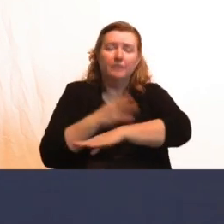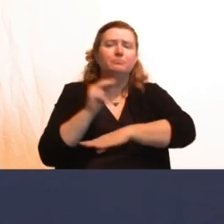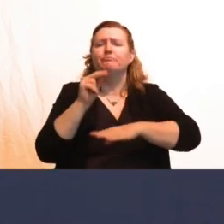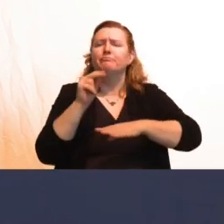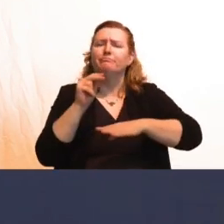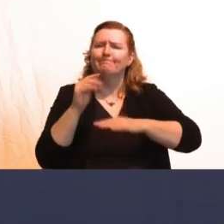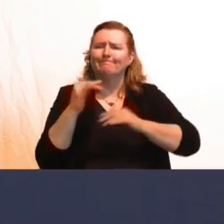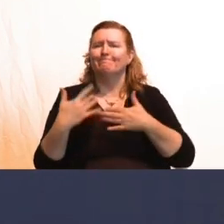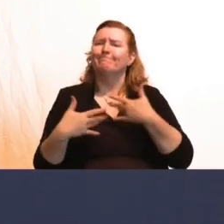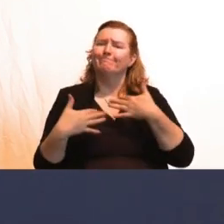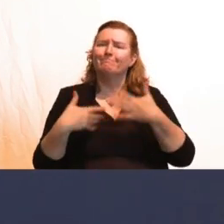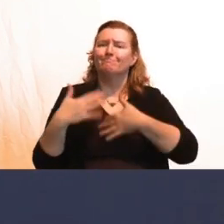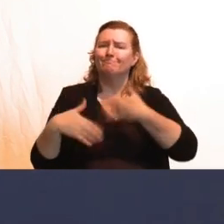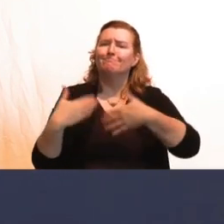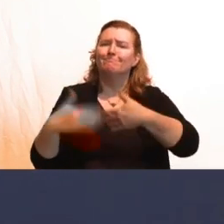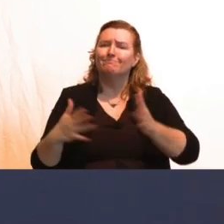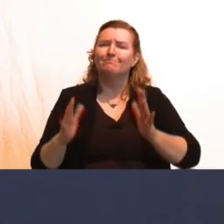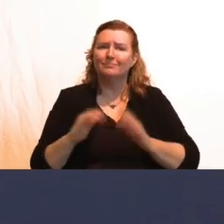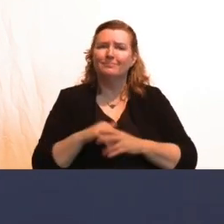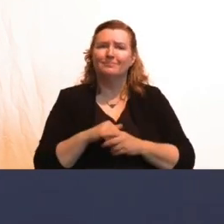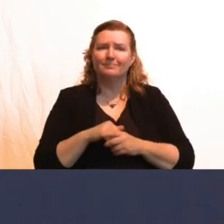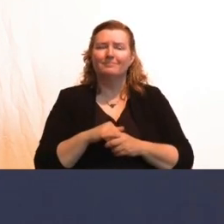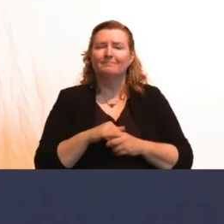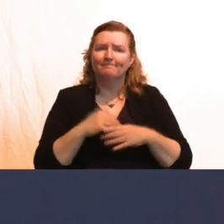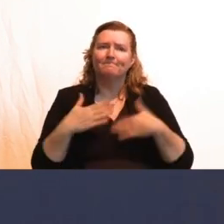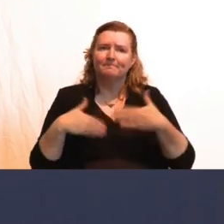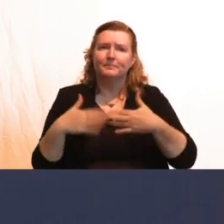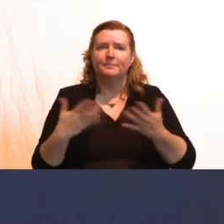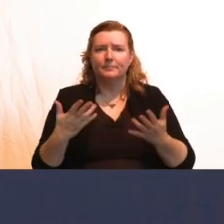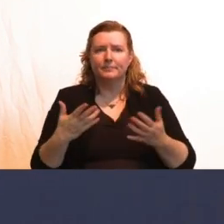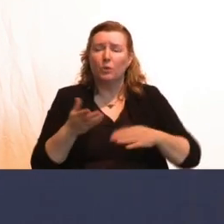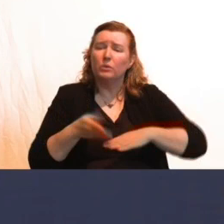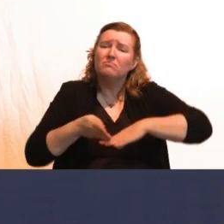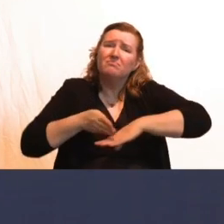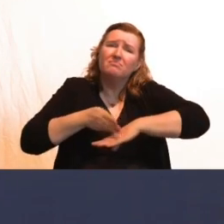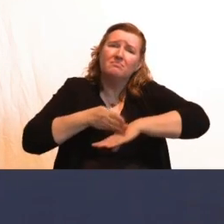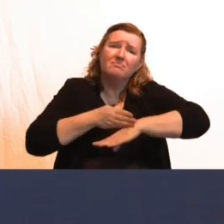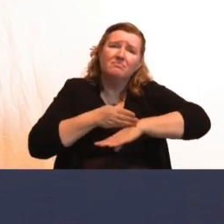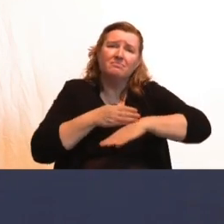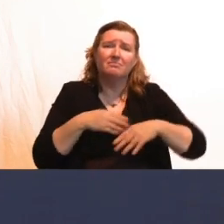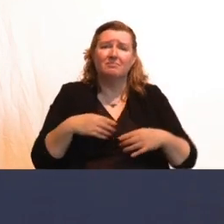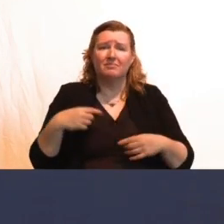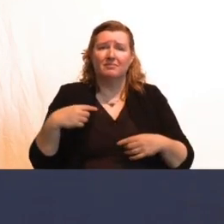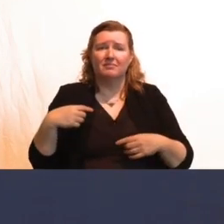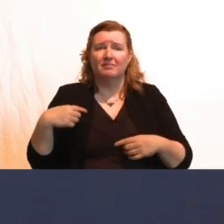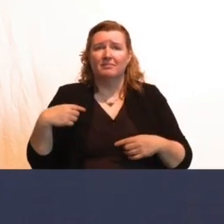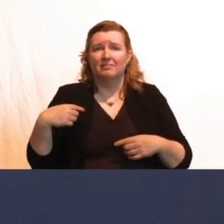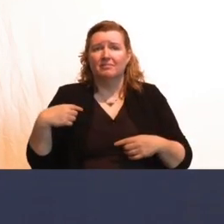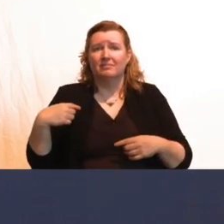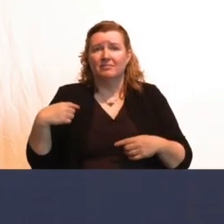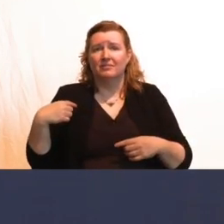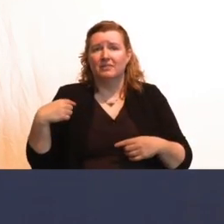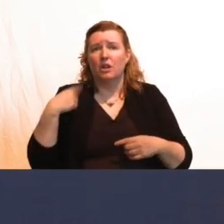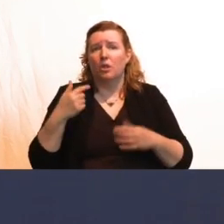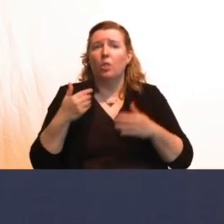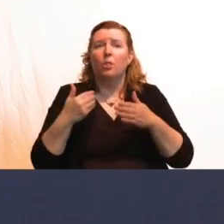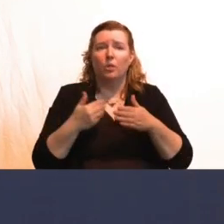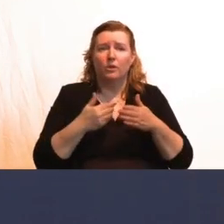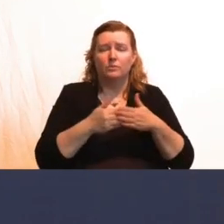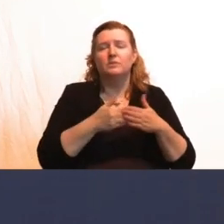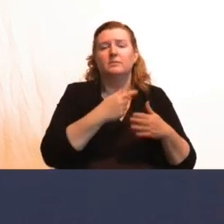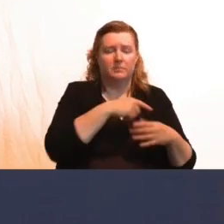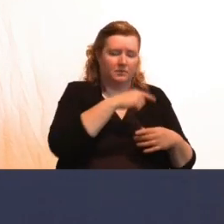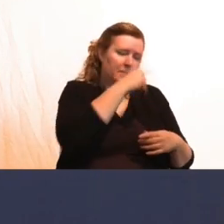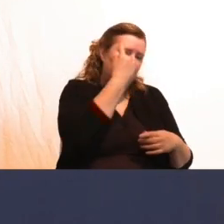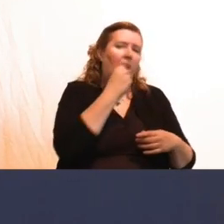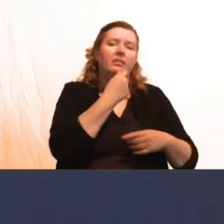Latino side than we are on the Black New Jerseyan side. It's a work in progress. We can get you the offline. We'll get you the details.